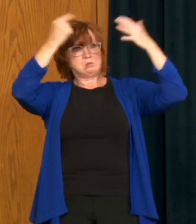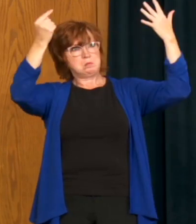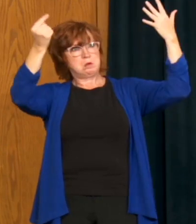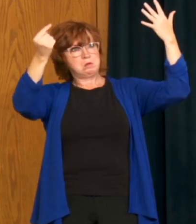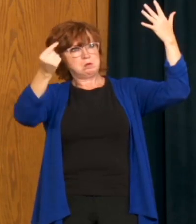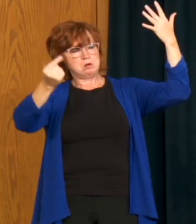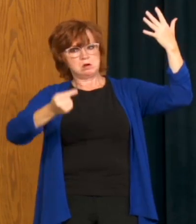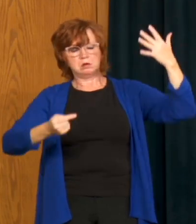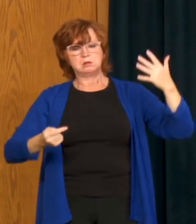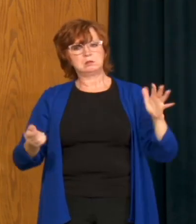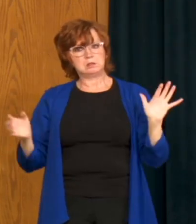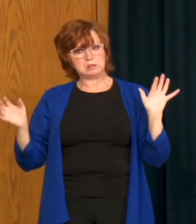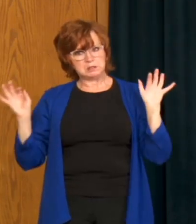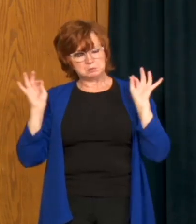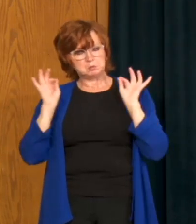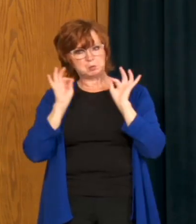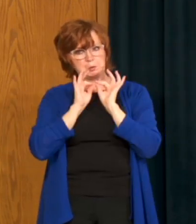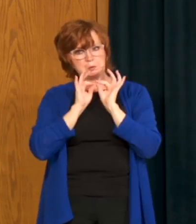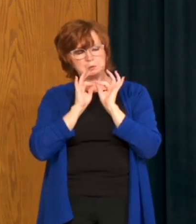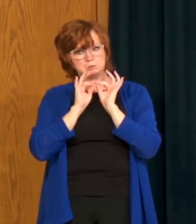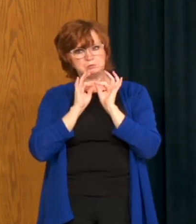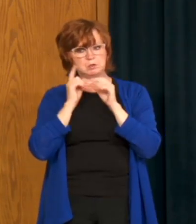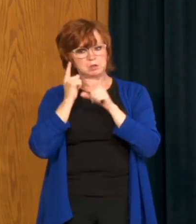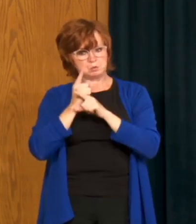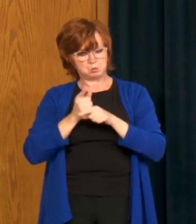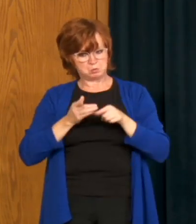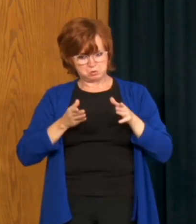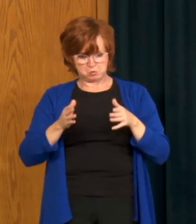sectors that have exemptions, we have seen that